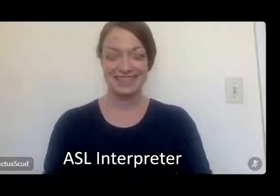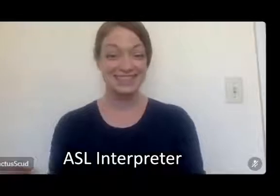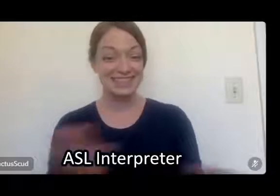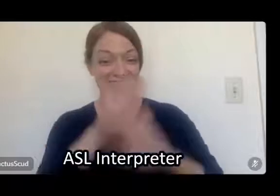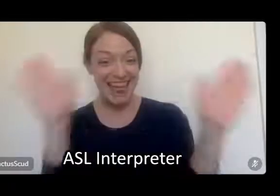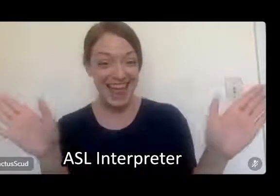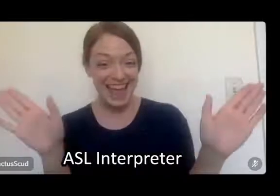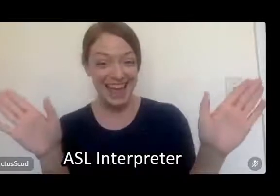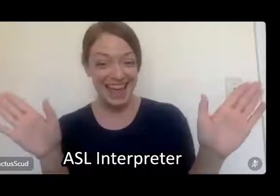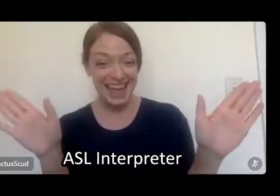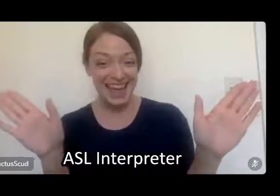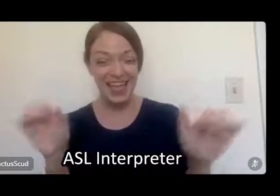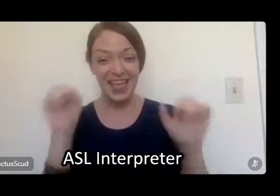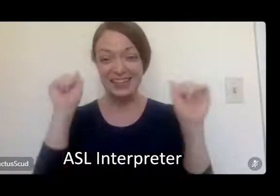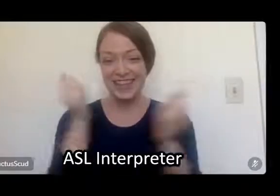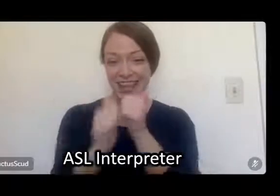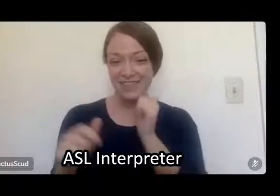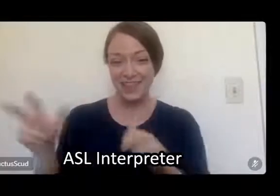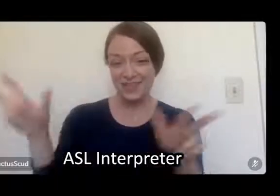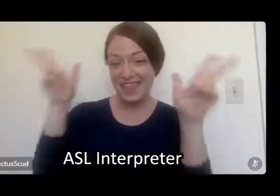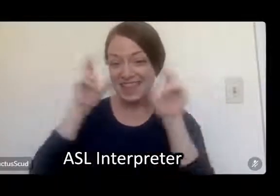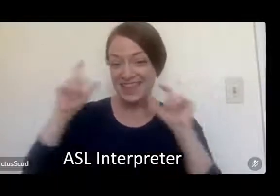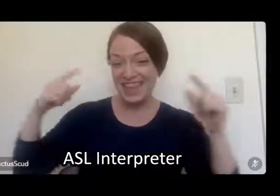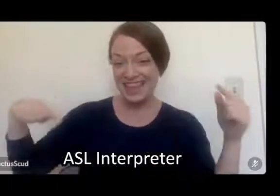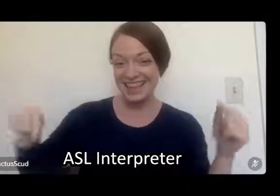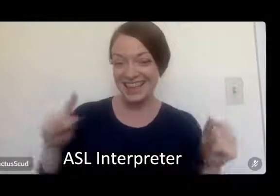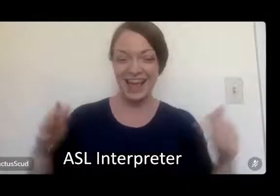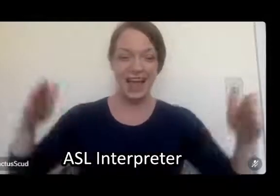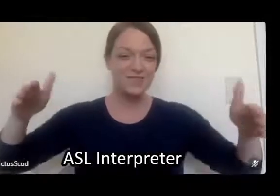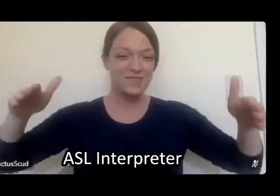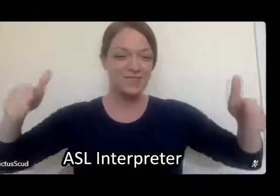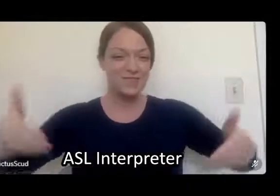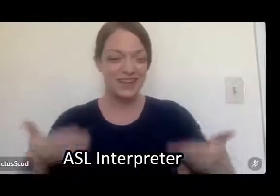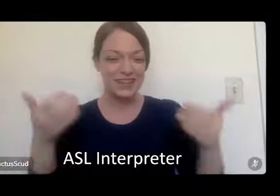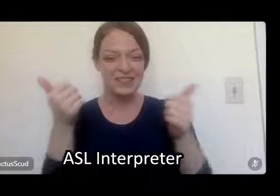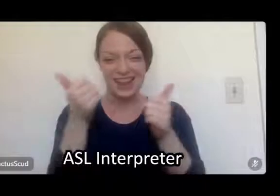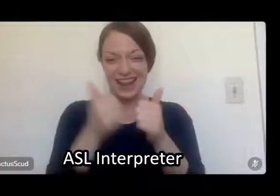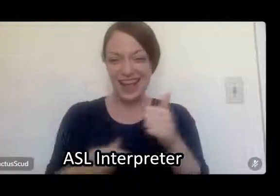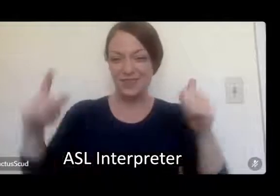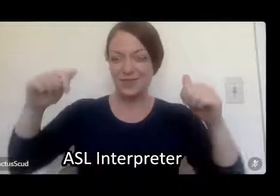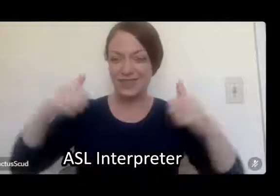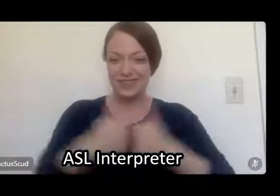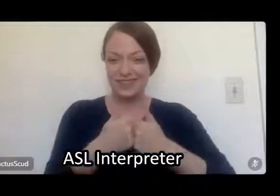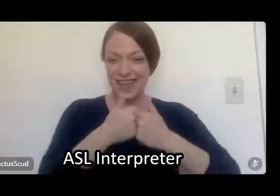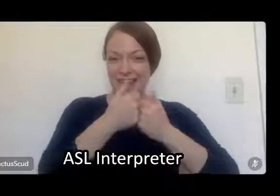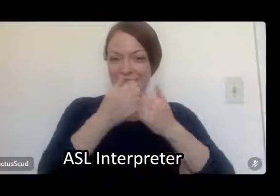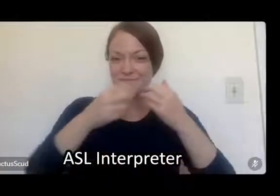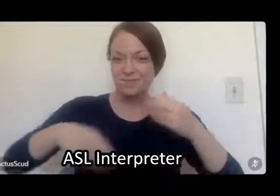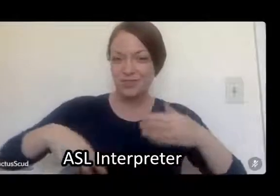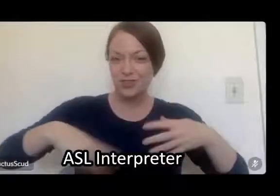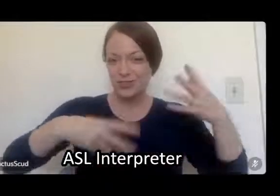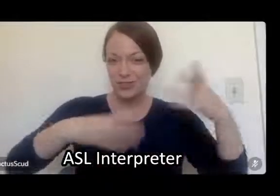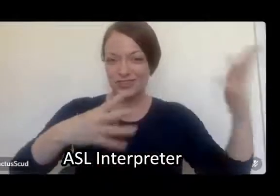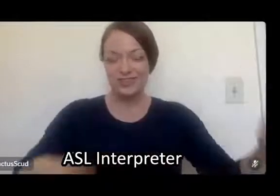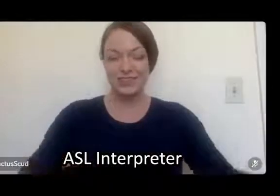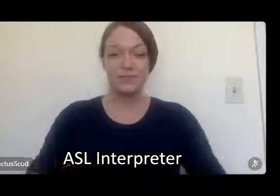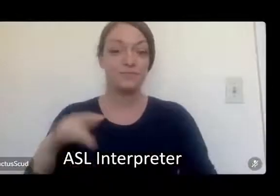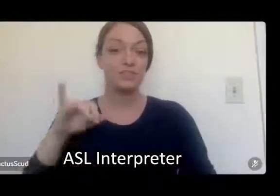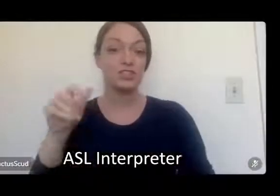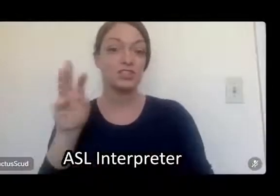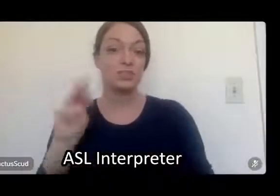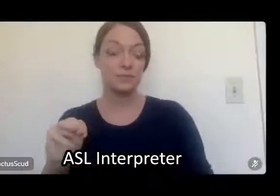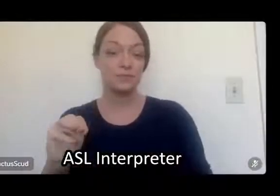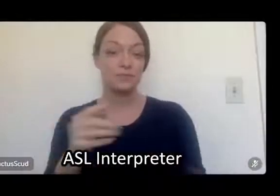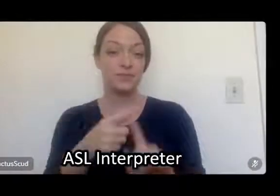Hello! Can everyone hear us? Welcome to the Everyone Game stream. I am Jim from Knights of